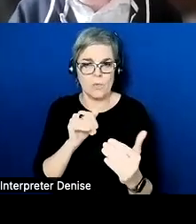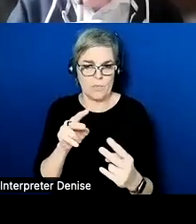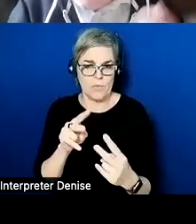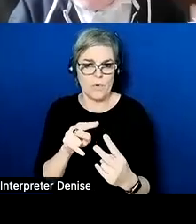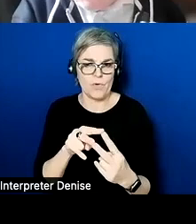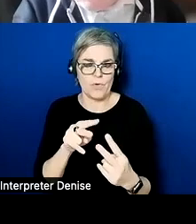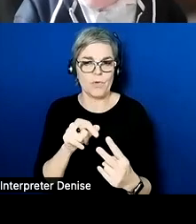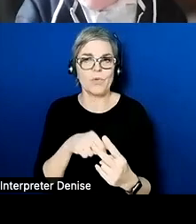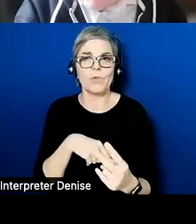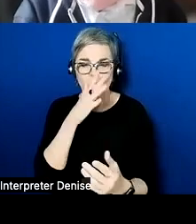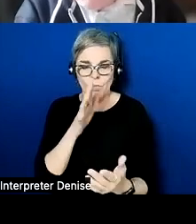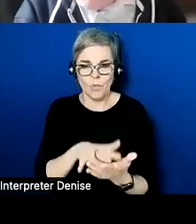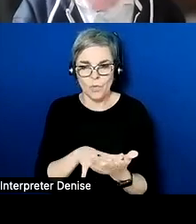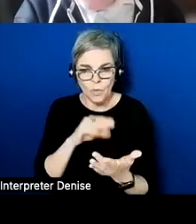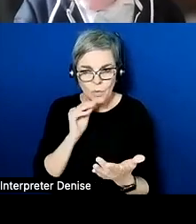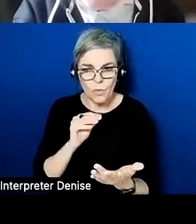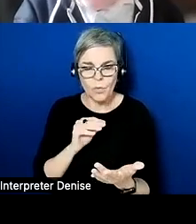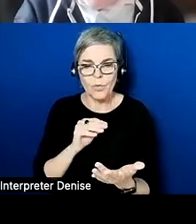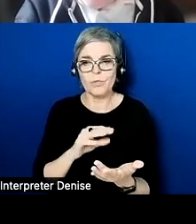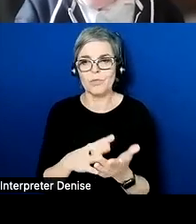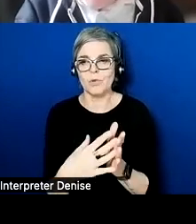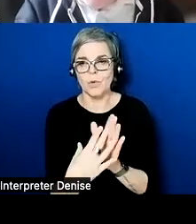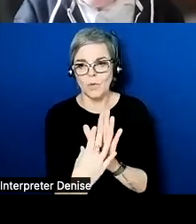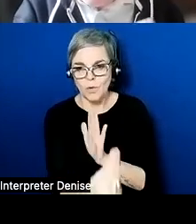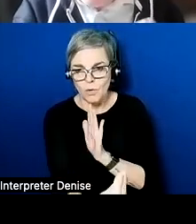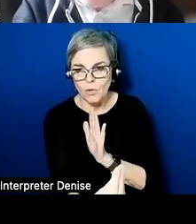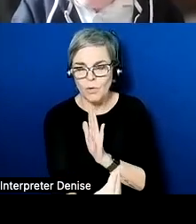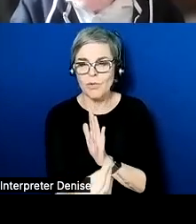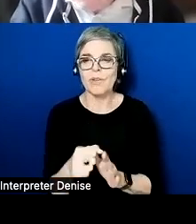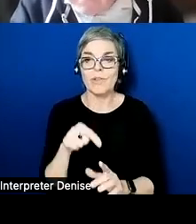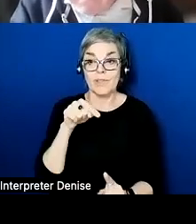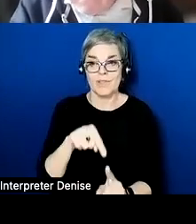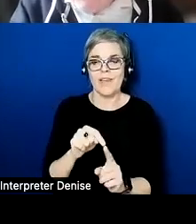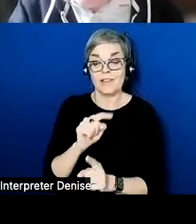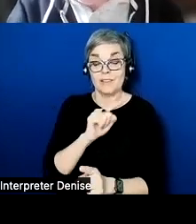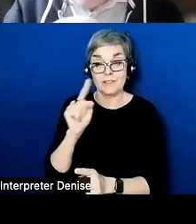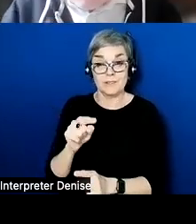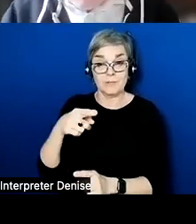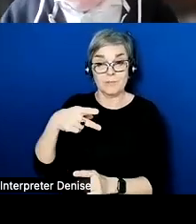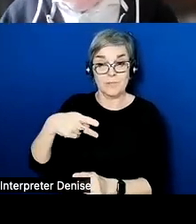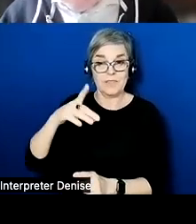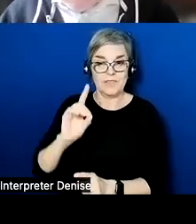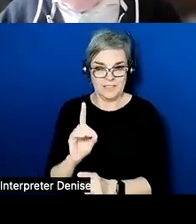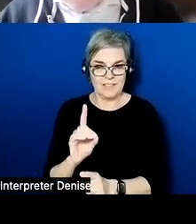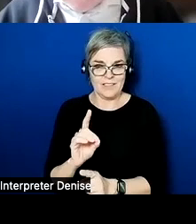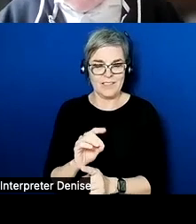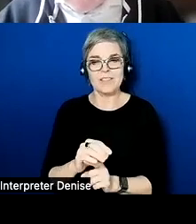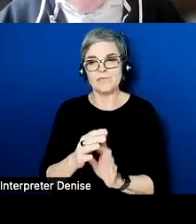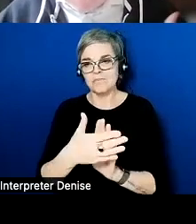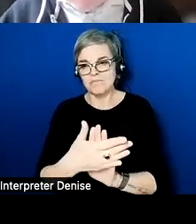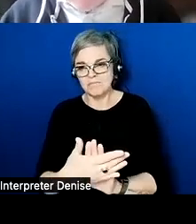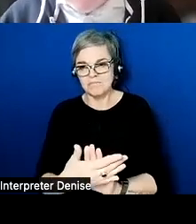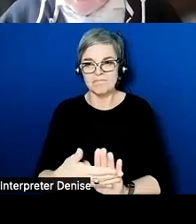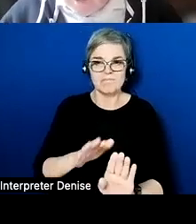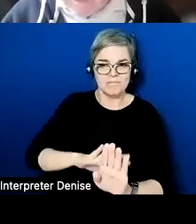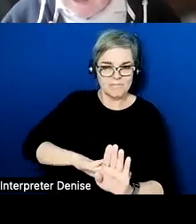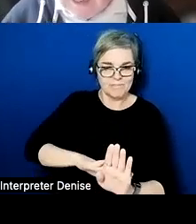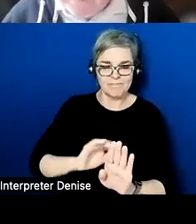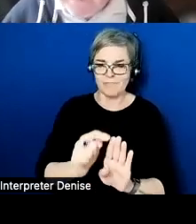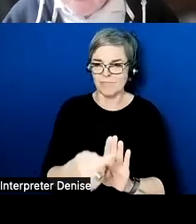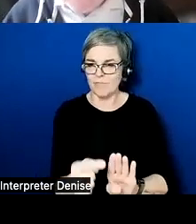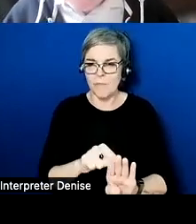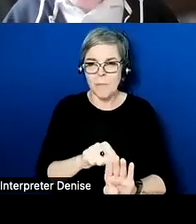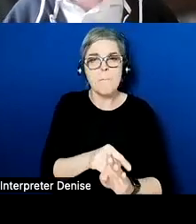another. This double-sided zone of proximal development is working there, and in that way we reveal even more